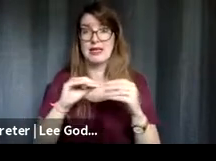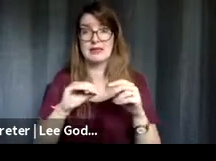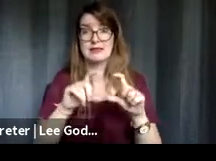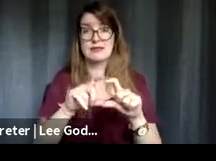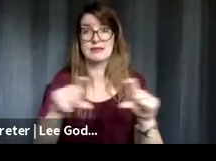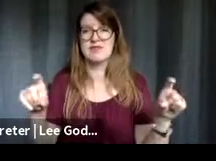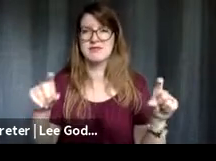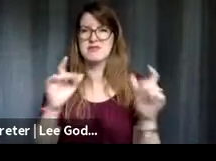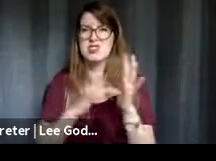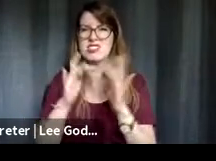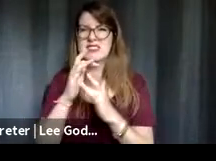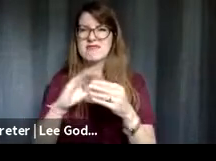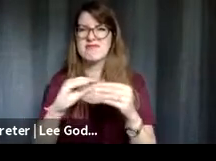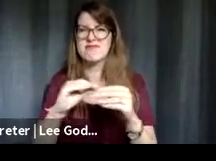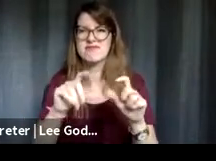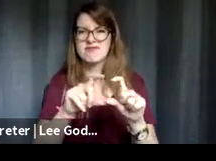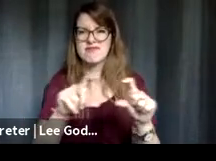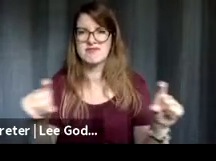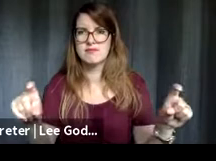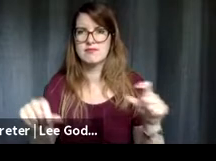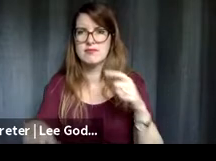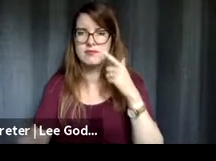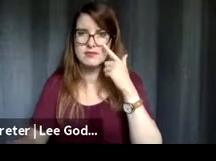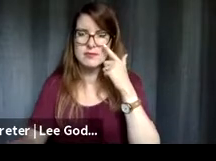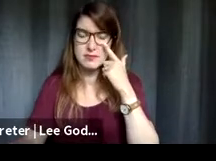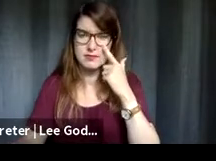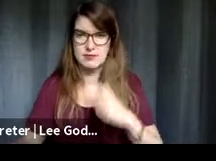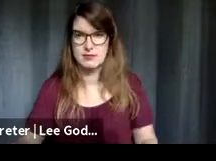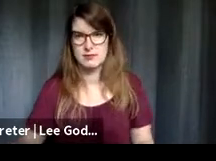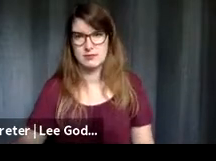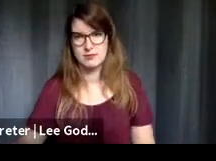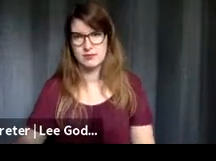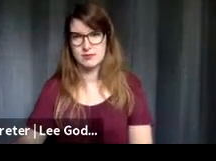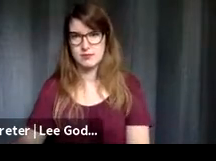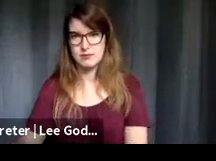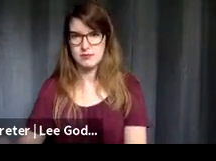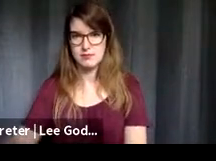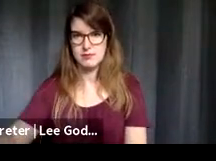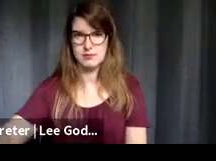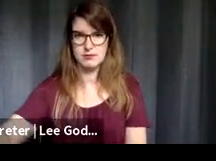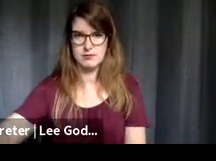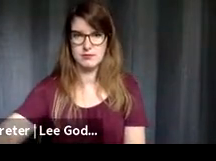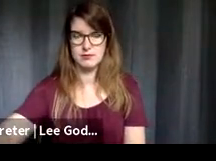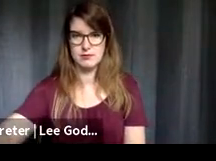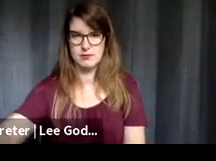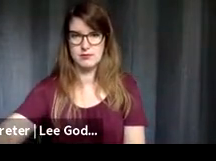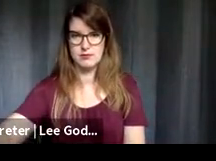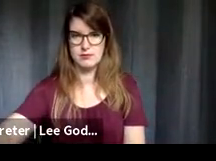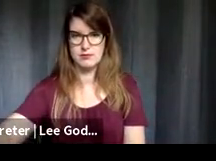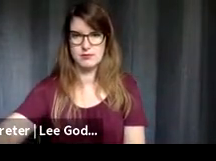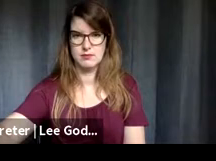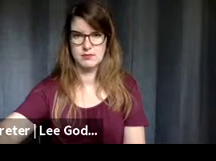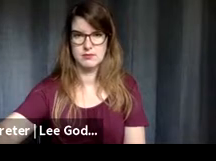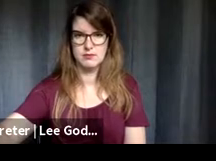first servant reported, like in his parable, to the king, Master, I invested your money and I made 10 times the original